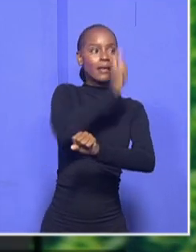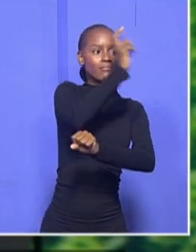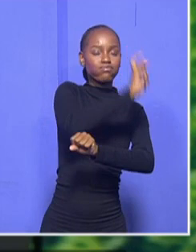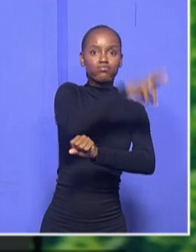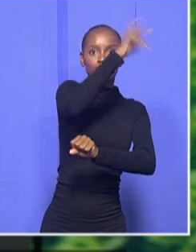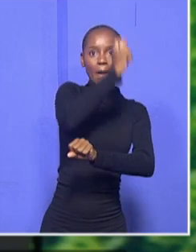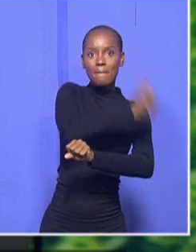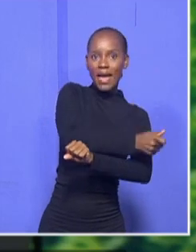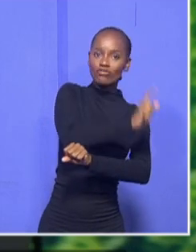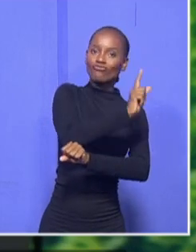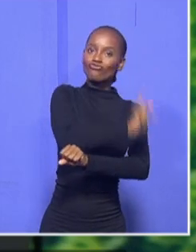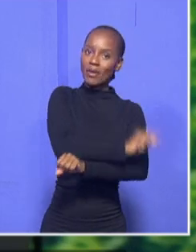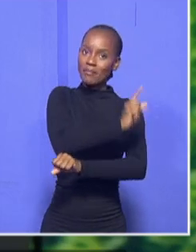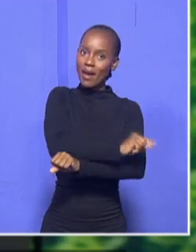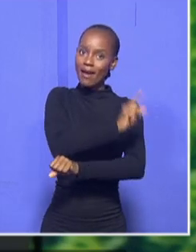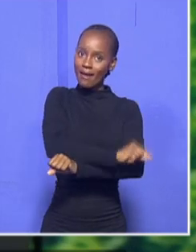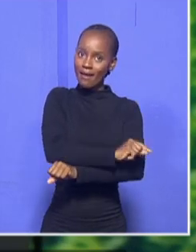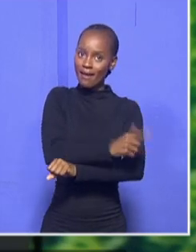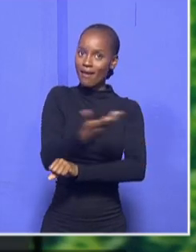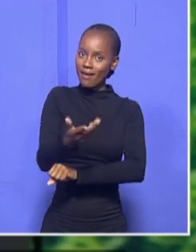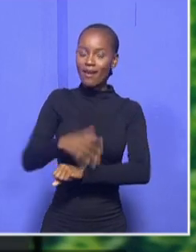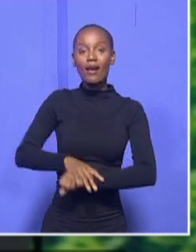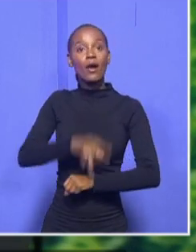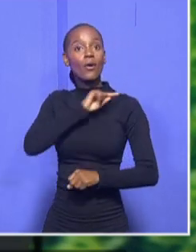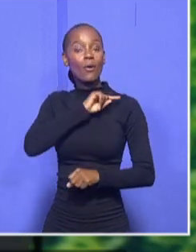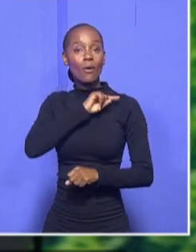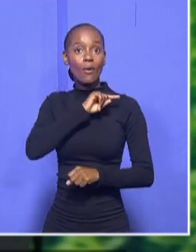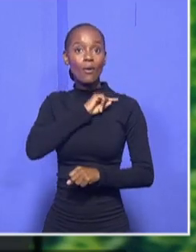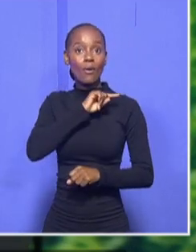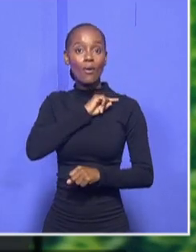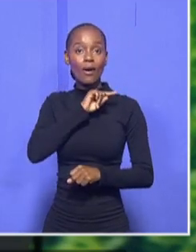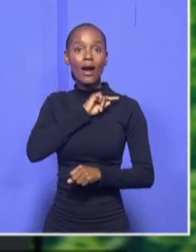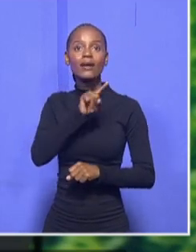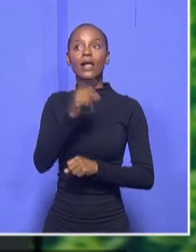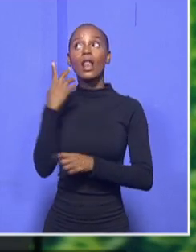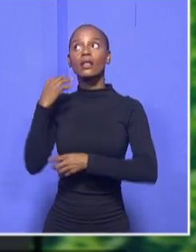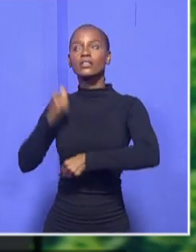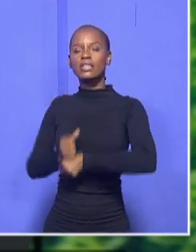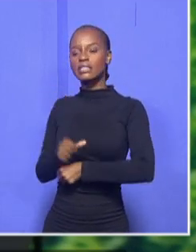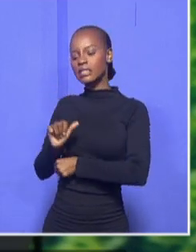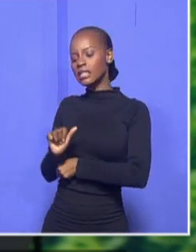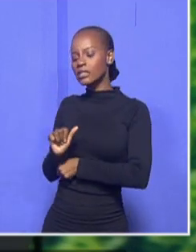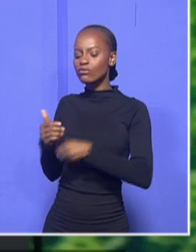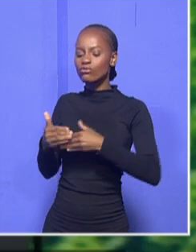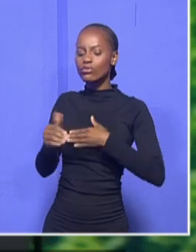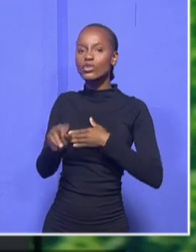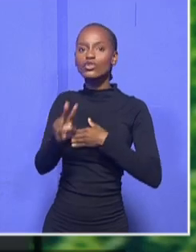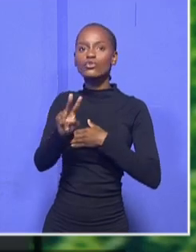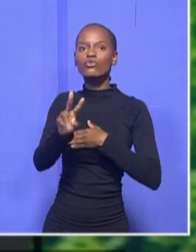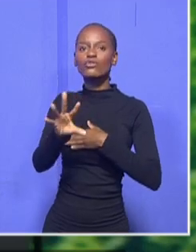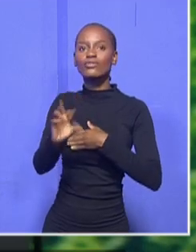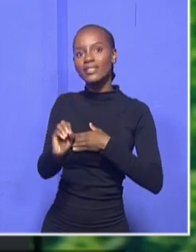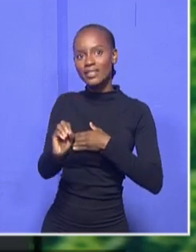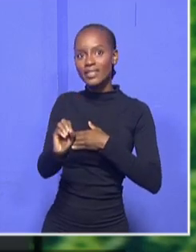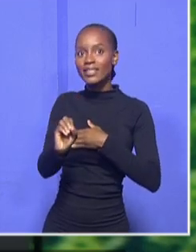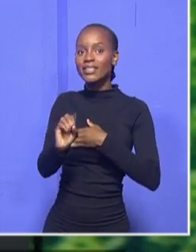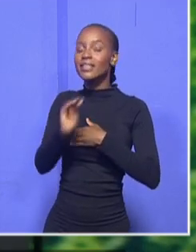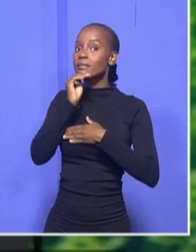panels ranging from about 6 rand a watt a year ago to 2 rand 50 a watt today. Mm. It is plummeting the